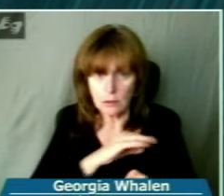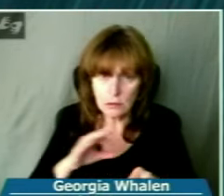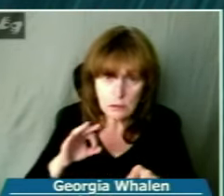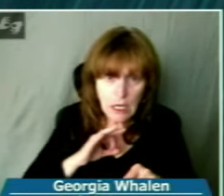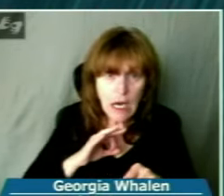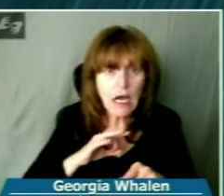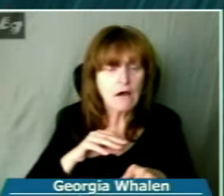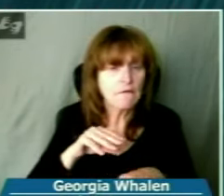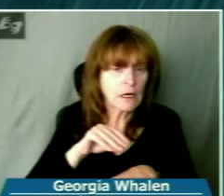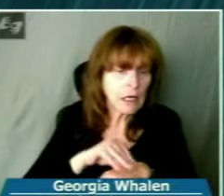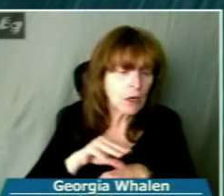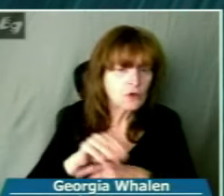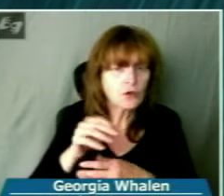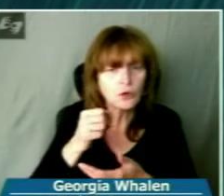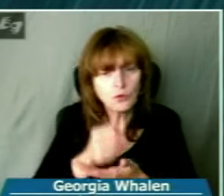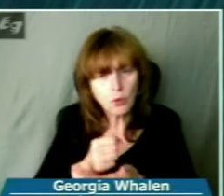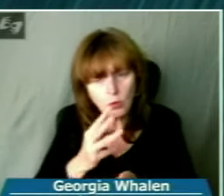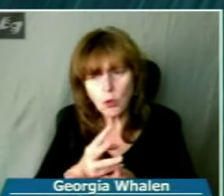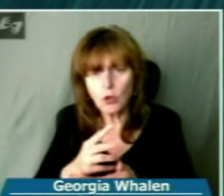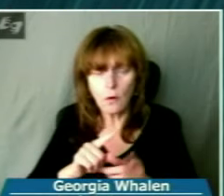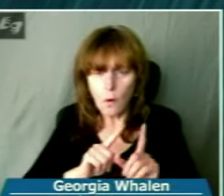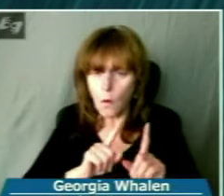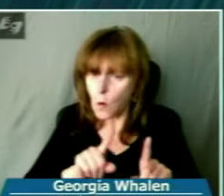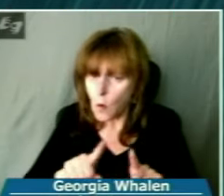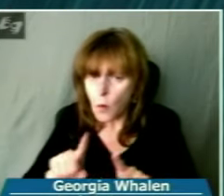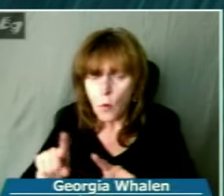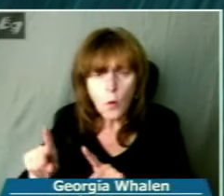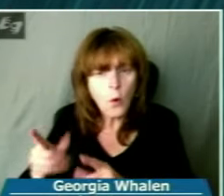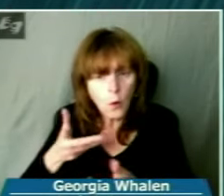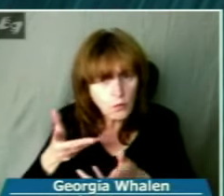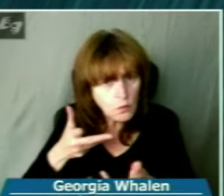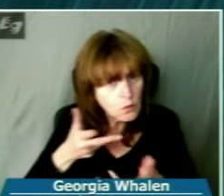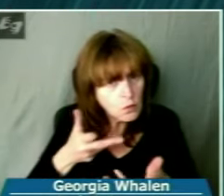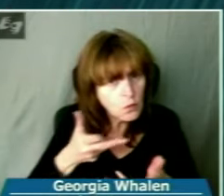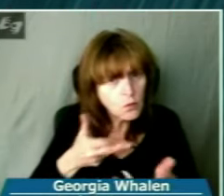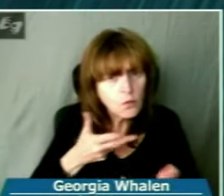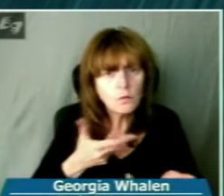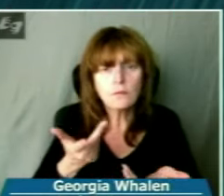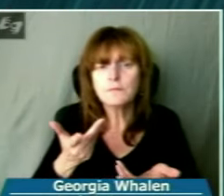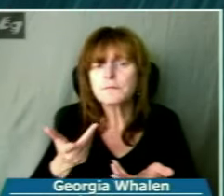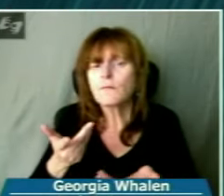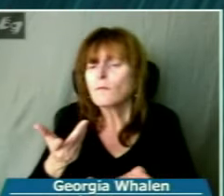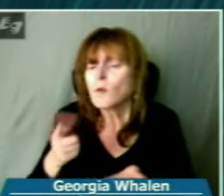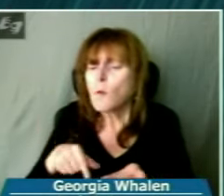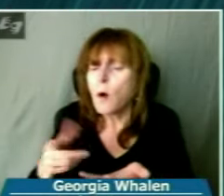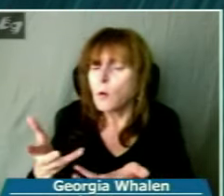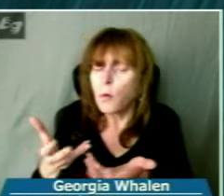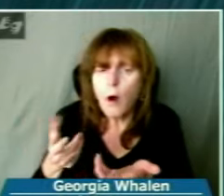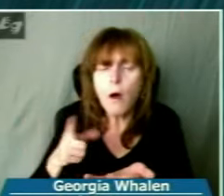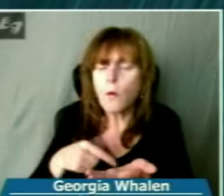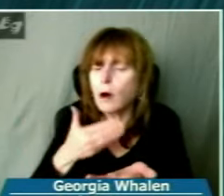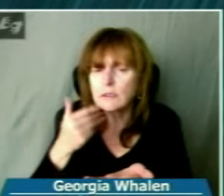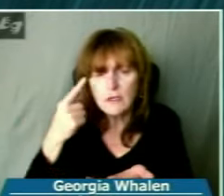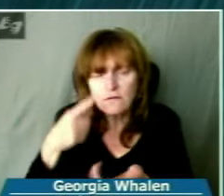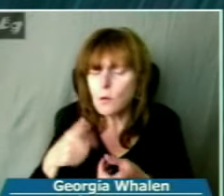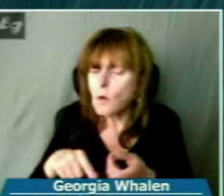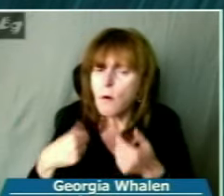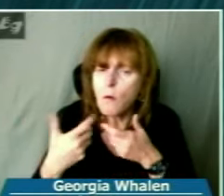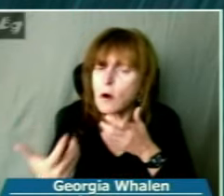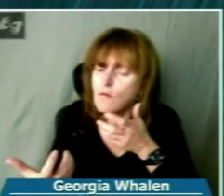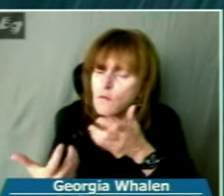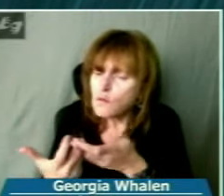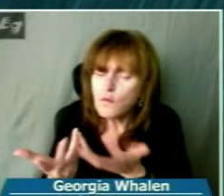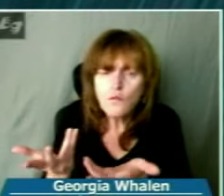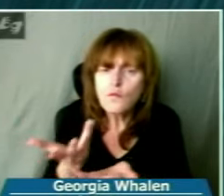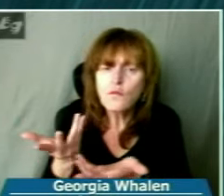we find out from people as to what is the best route to housing for them? And everybody has a different route to get